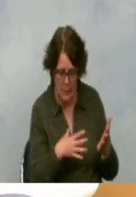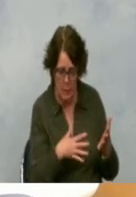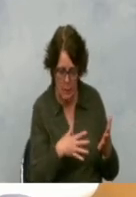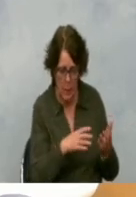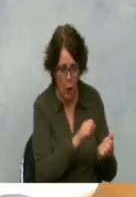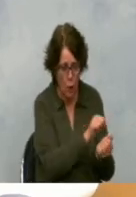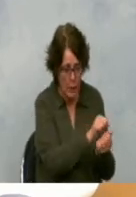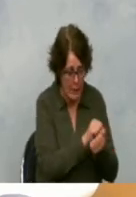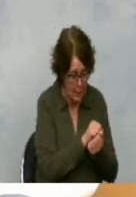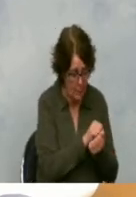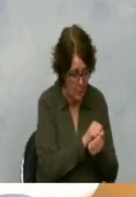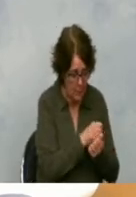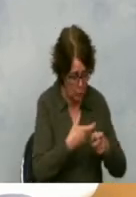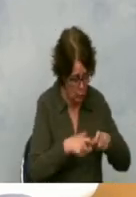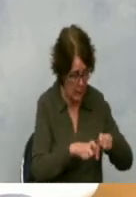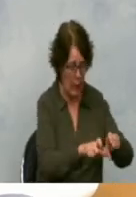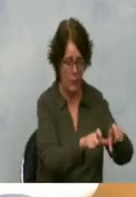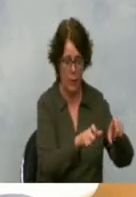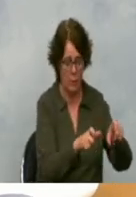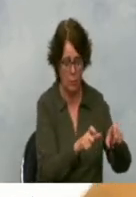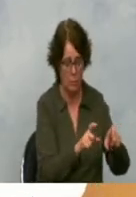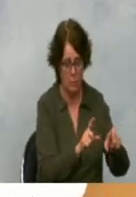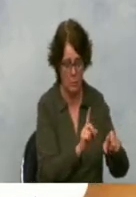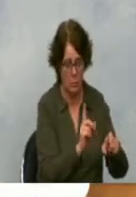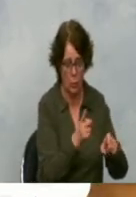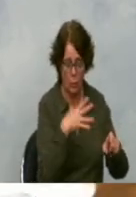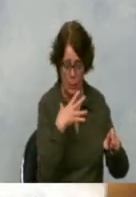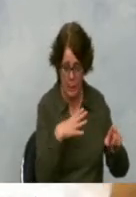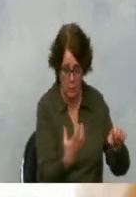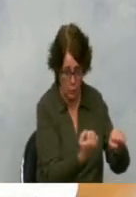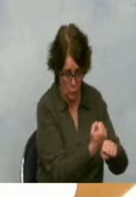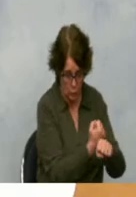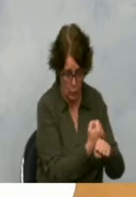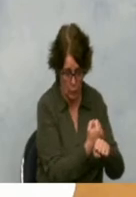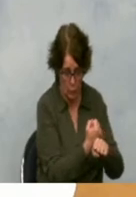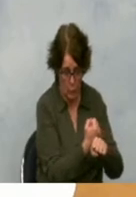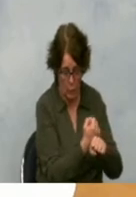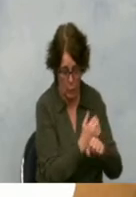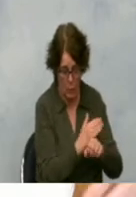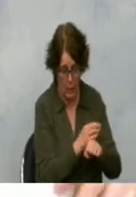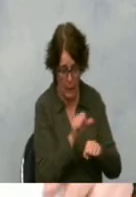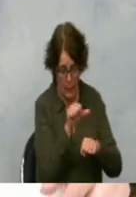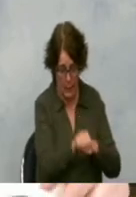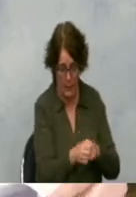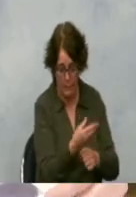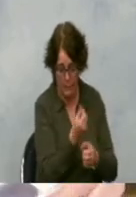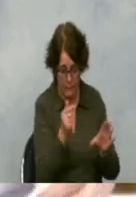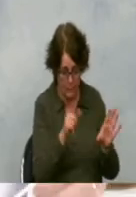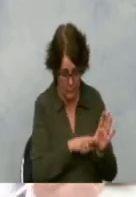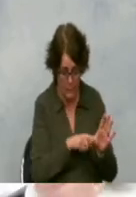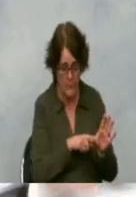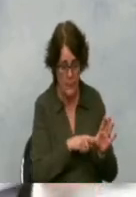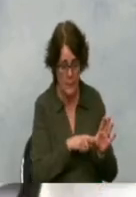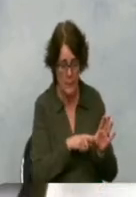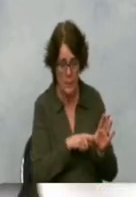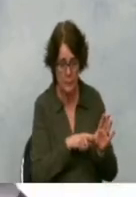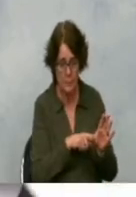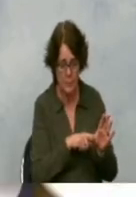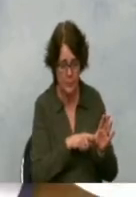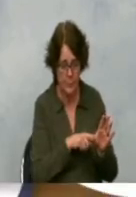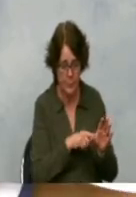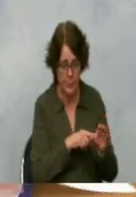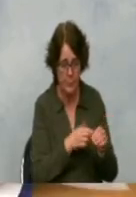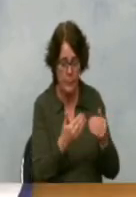to carry out the activities that you think we need to undertake over the coming years. And moving on to